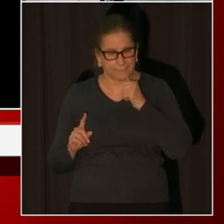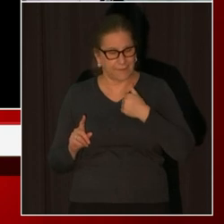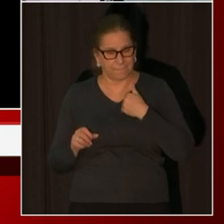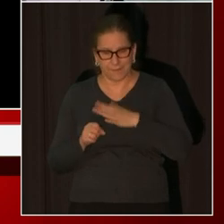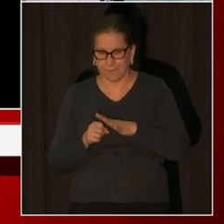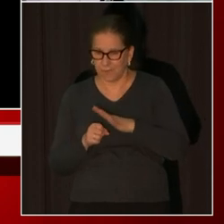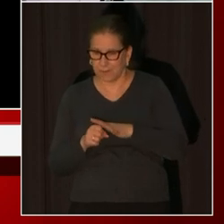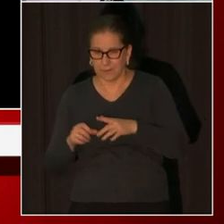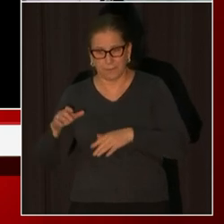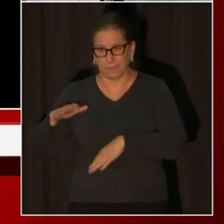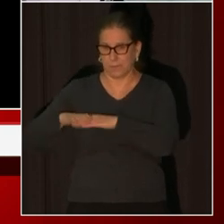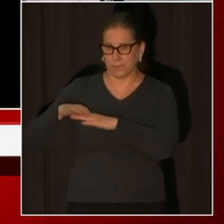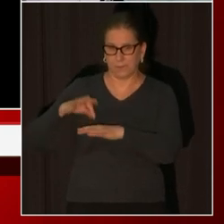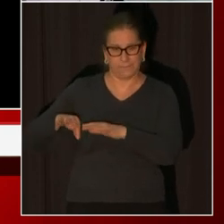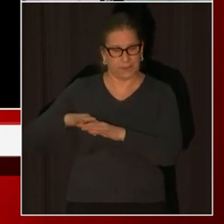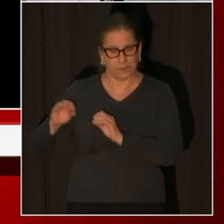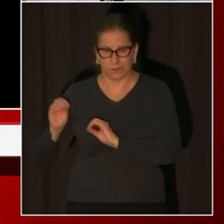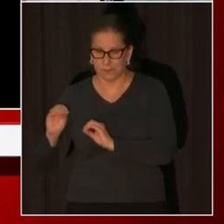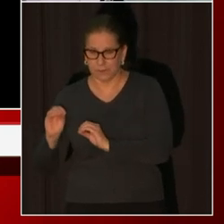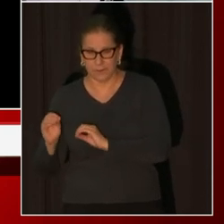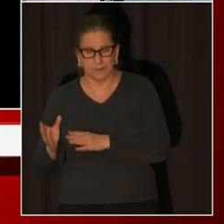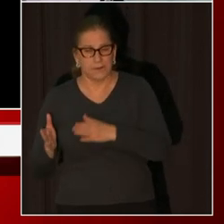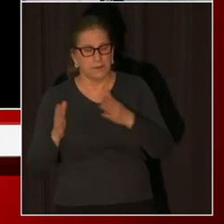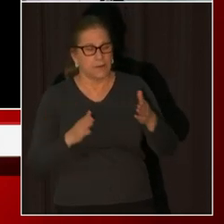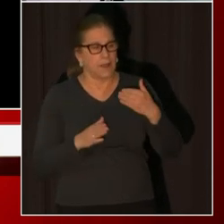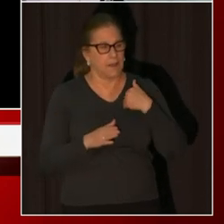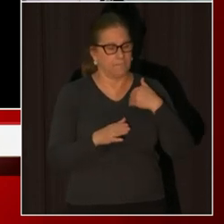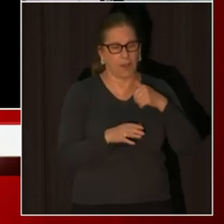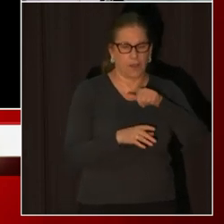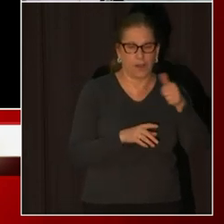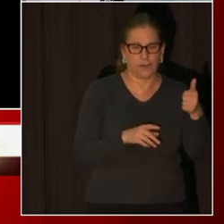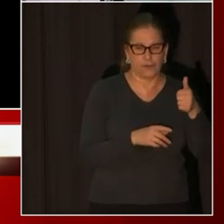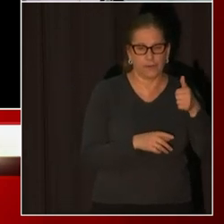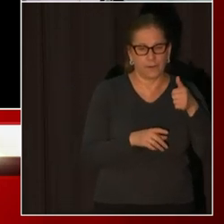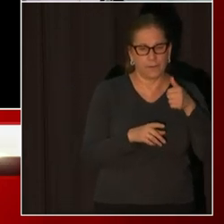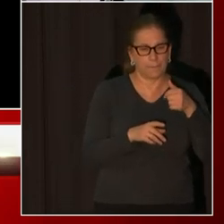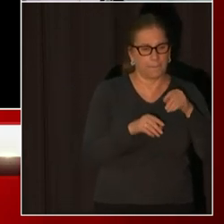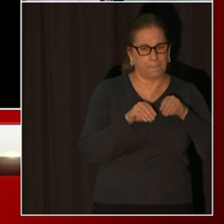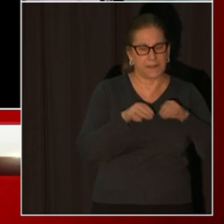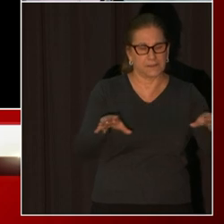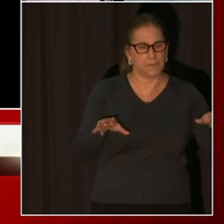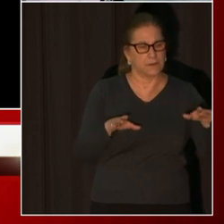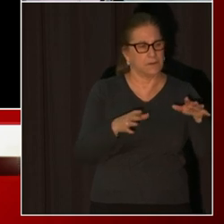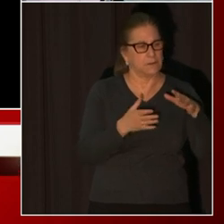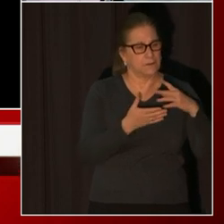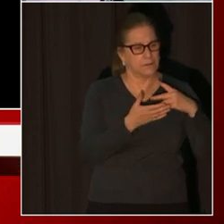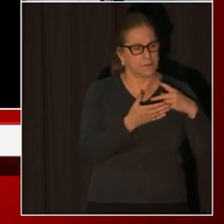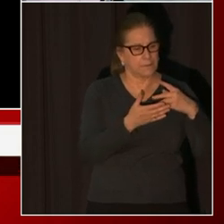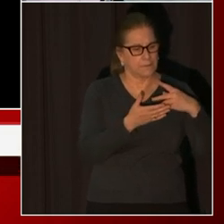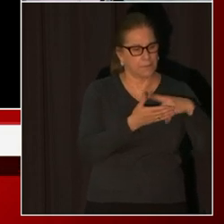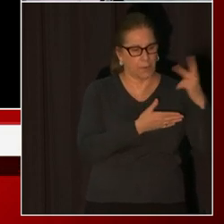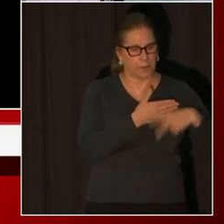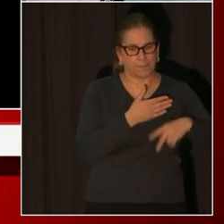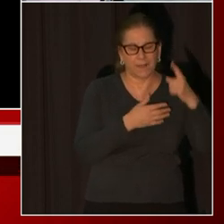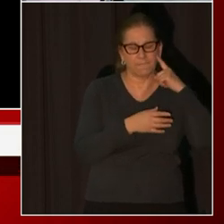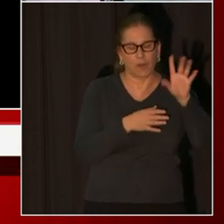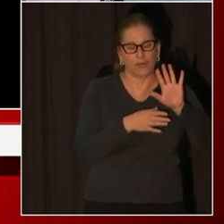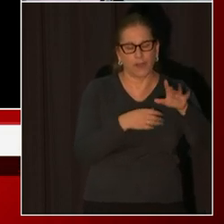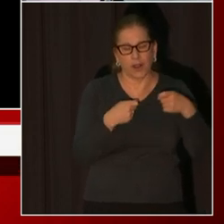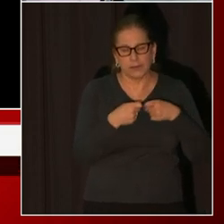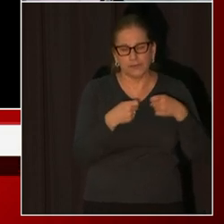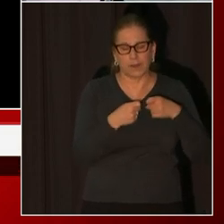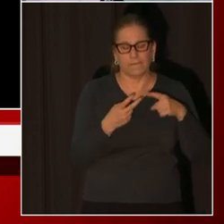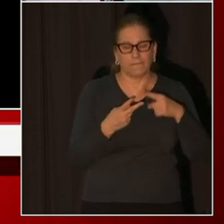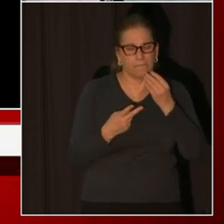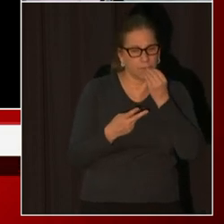pandemic electronic benefit transfers for food assistance, and another 17 for 40,000 families who are not receiving SNAP, and